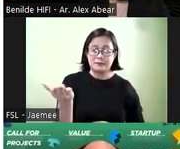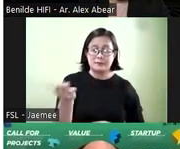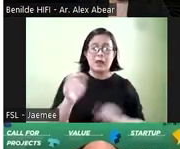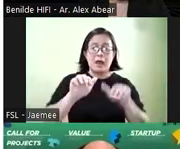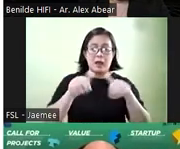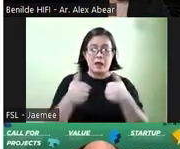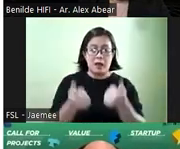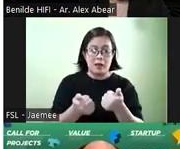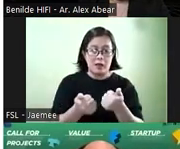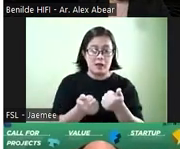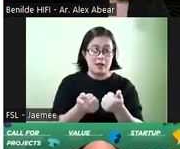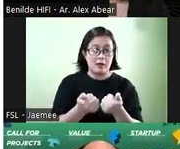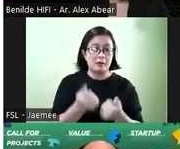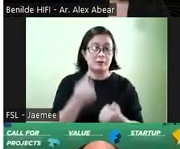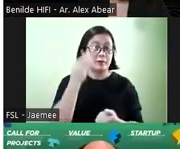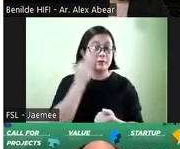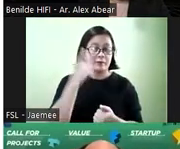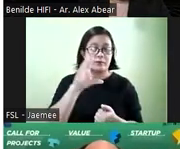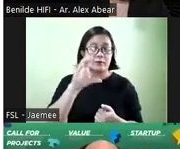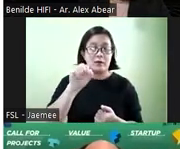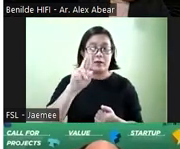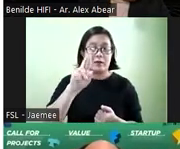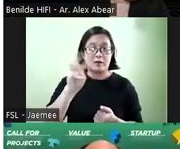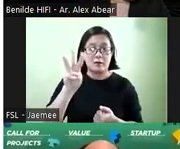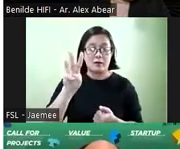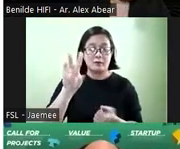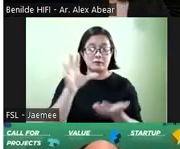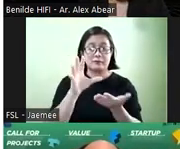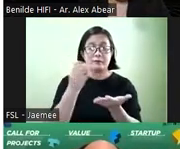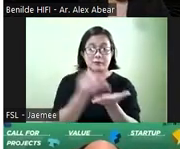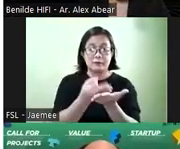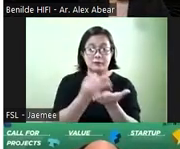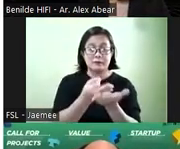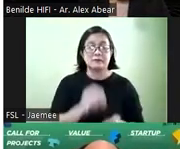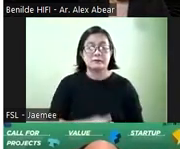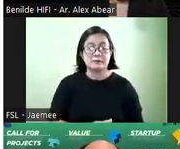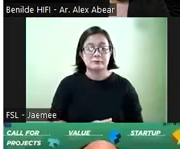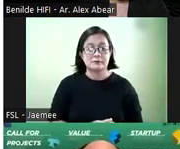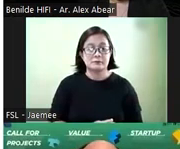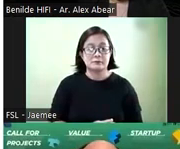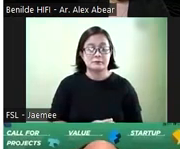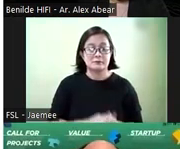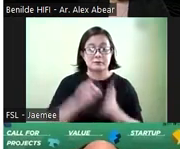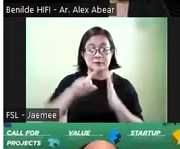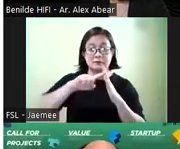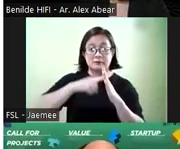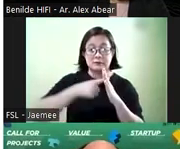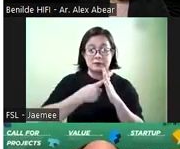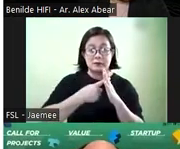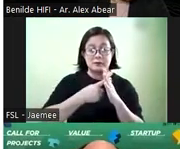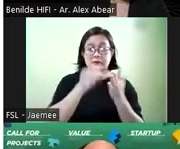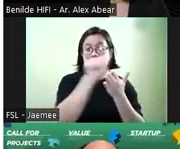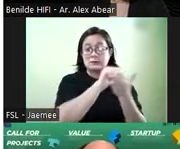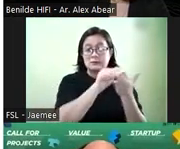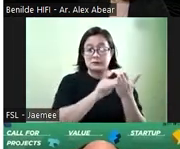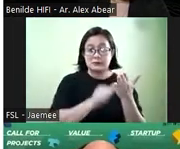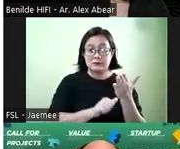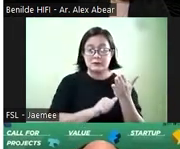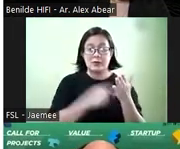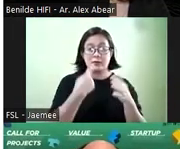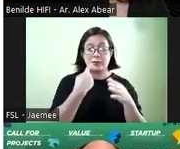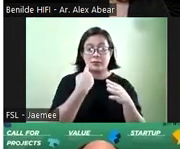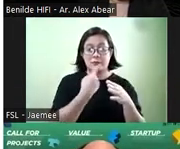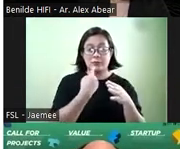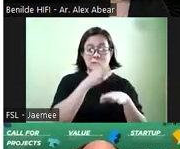gain the product experience through crowdfunding. So of course, we need to start from the artist or entrepreneur, then